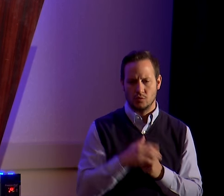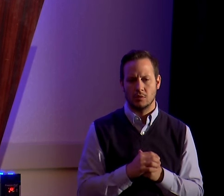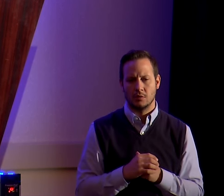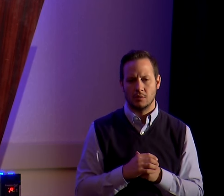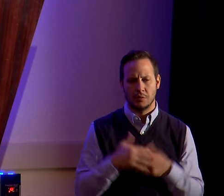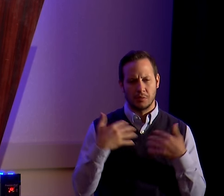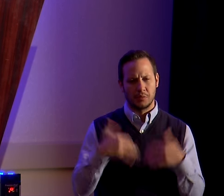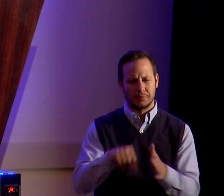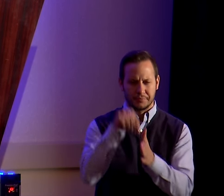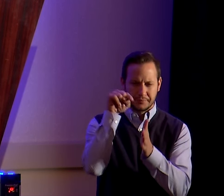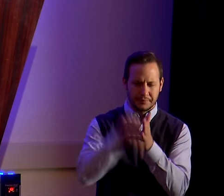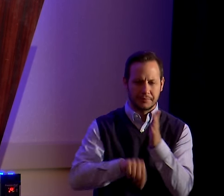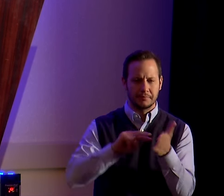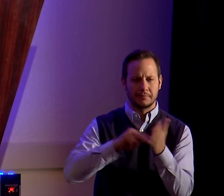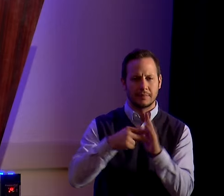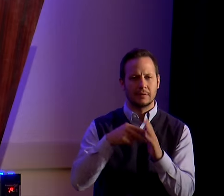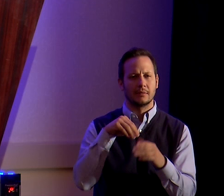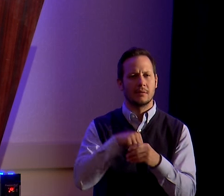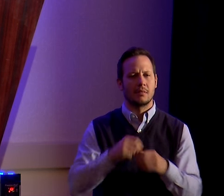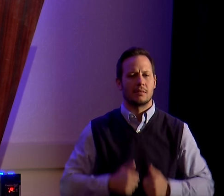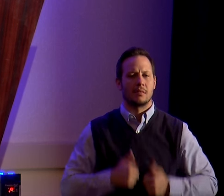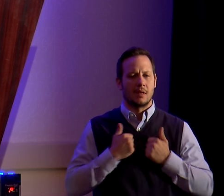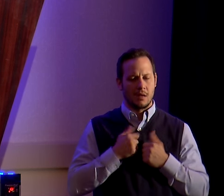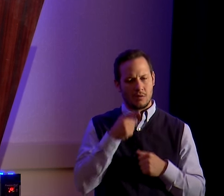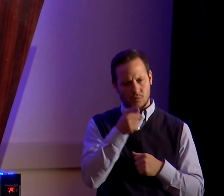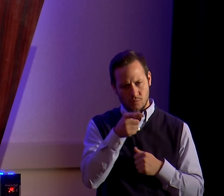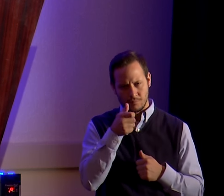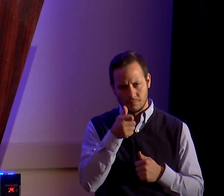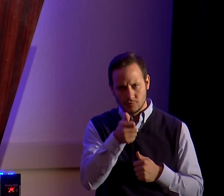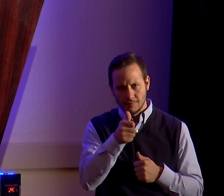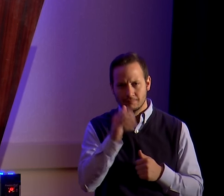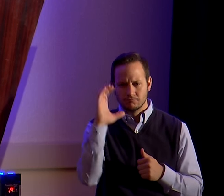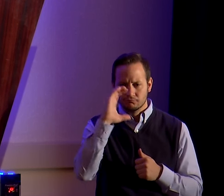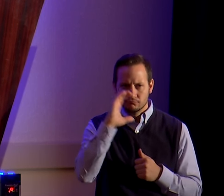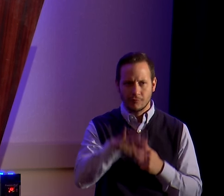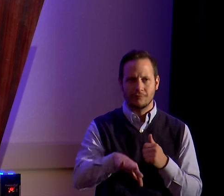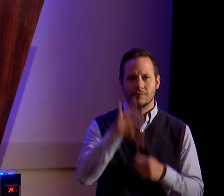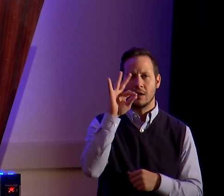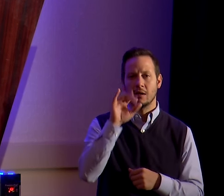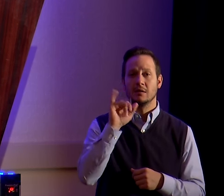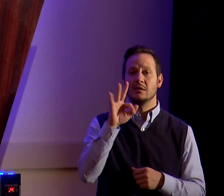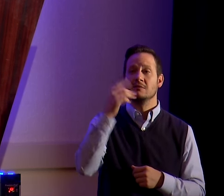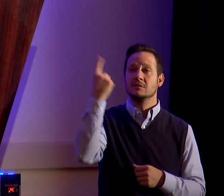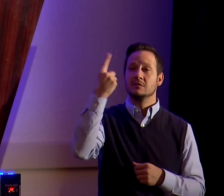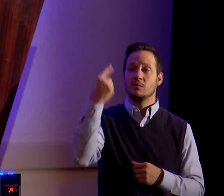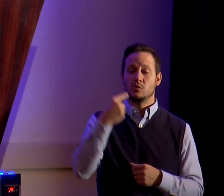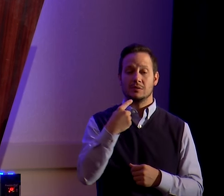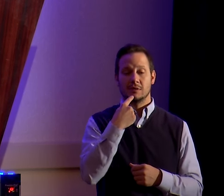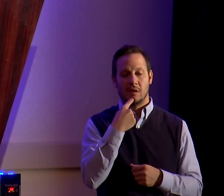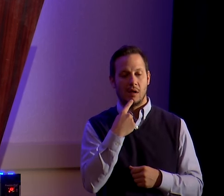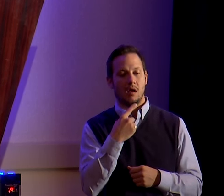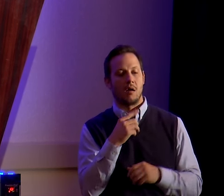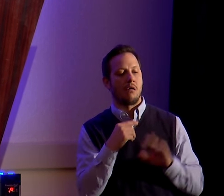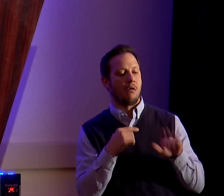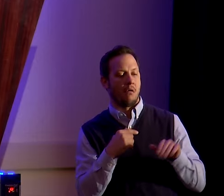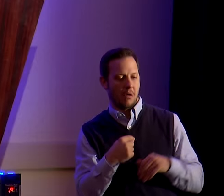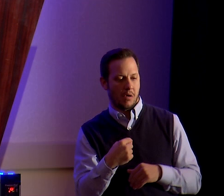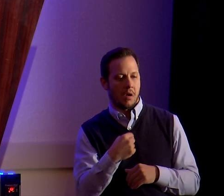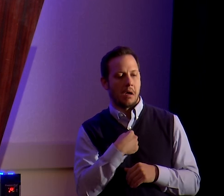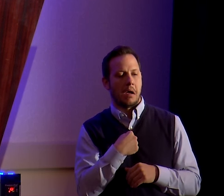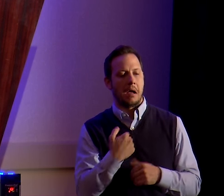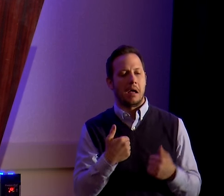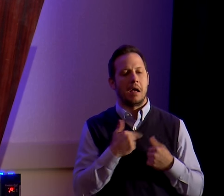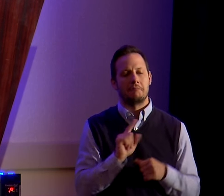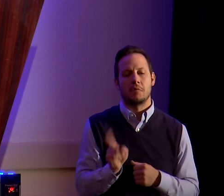profound meaning to life. You have to find it for yourself. If someone tells you he or she has the